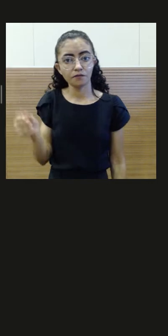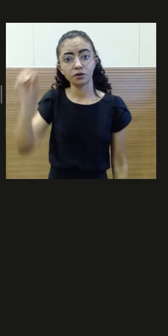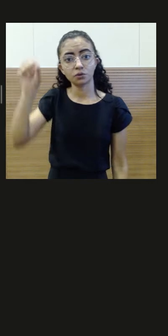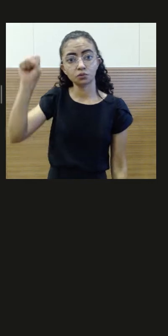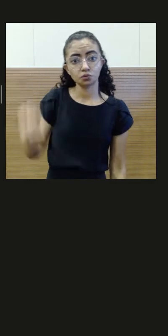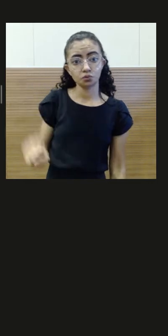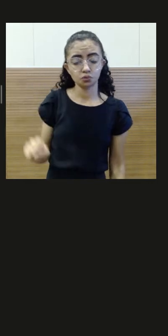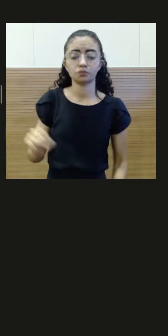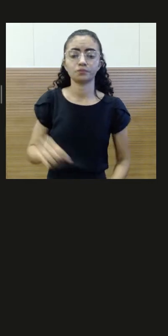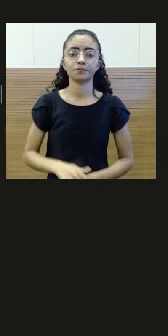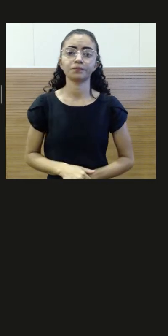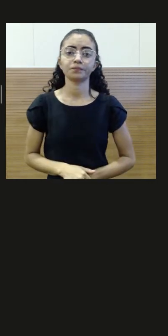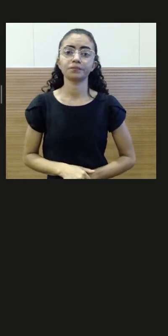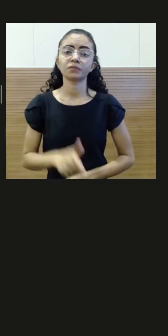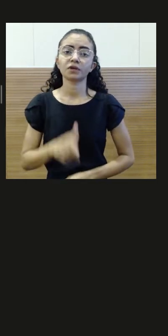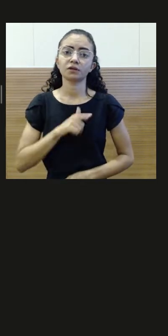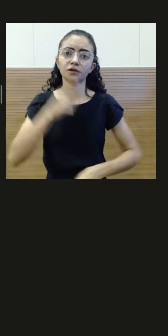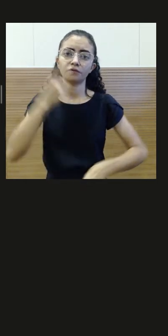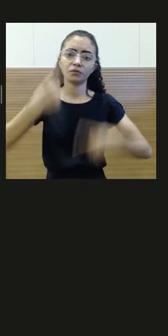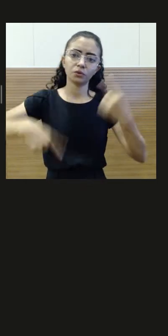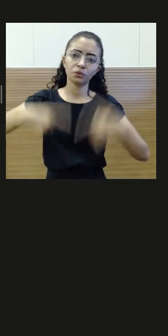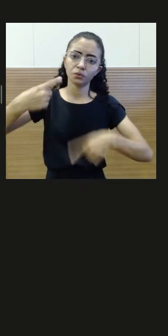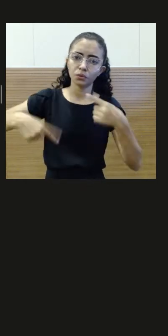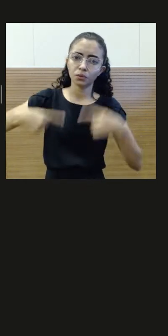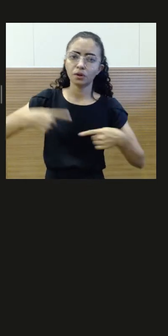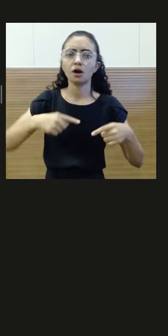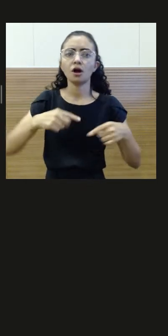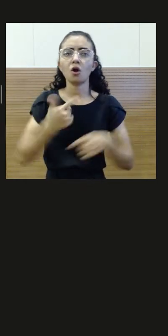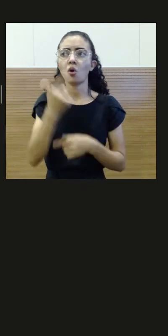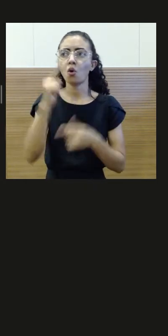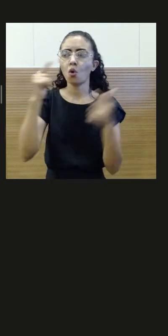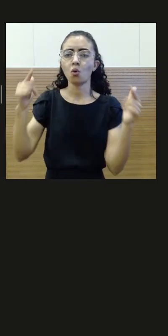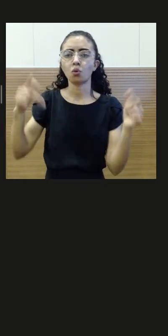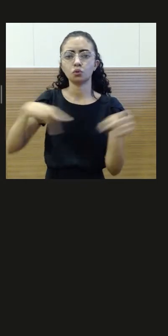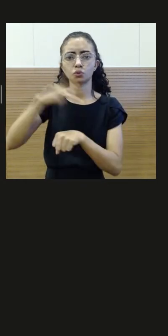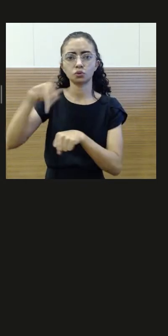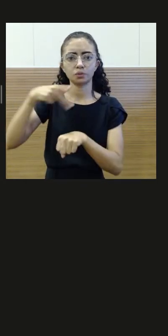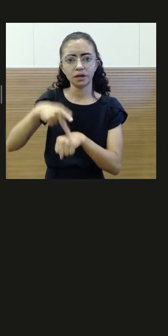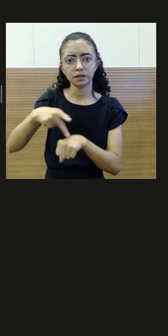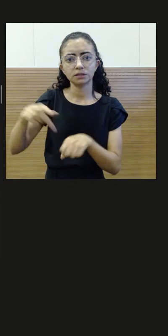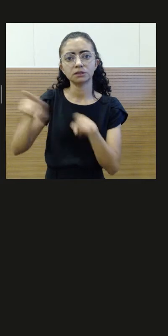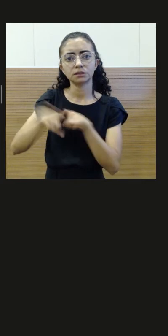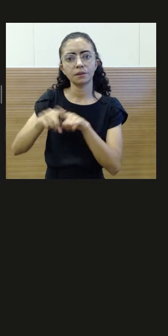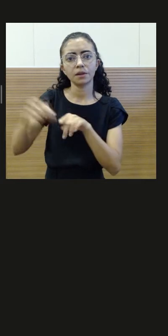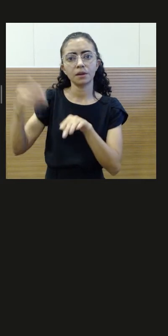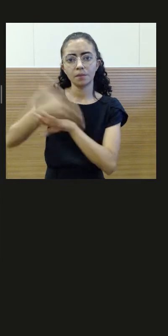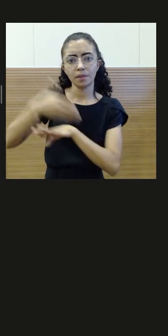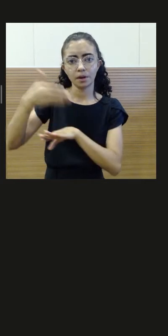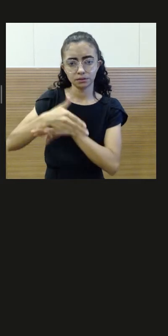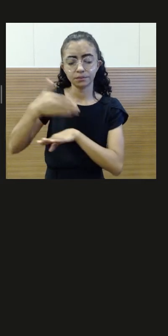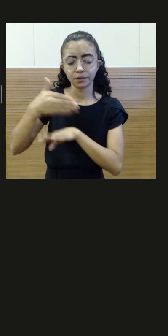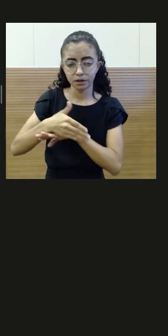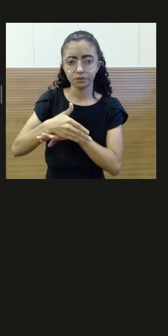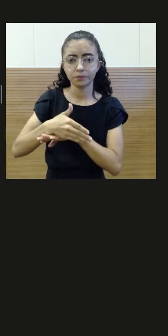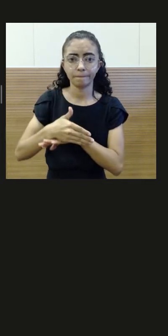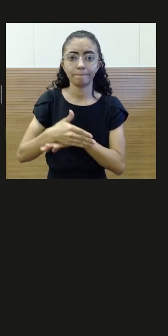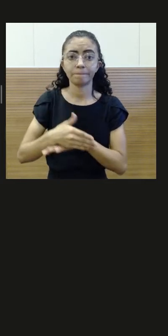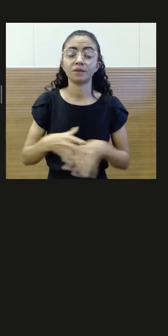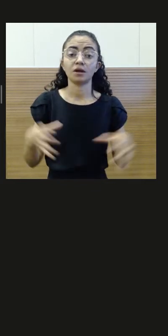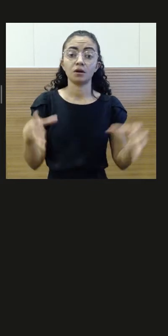Australia, China, Chile, Canada, Sweden, and Brazil. The Australian working group is shown